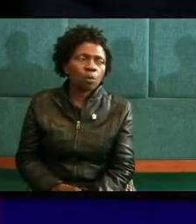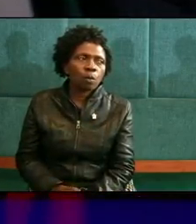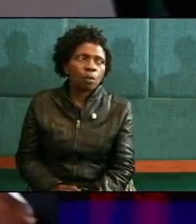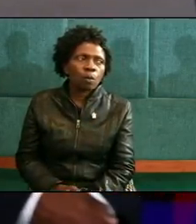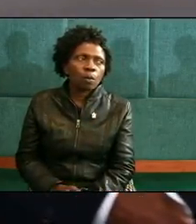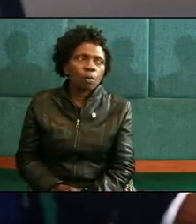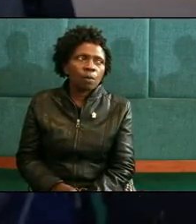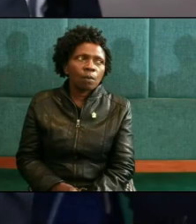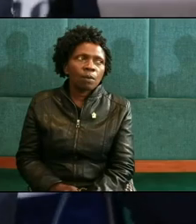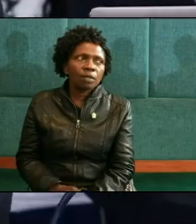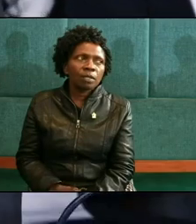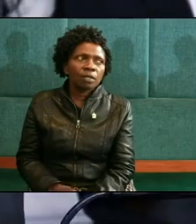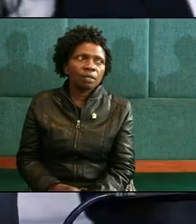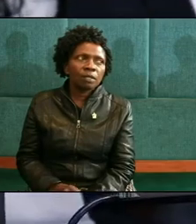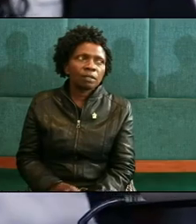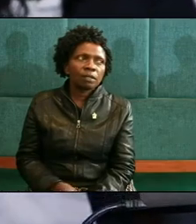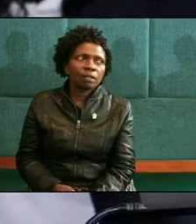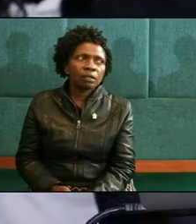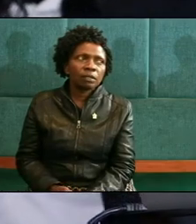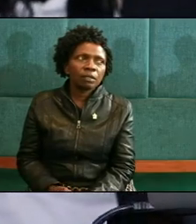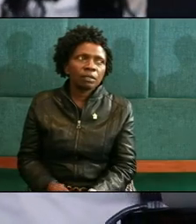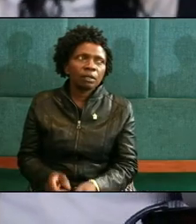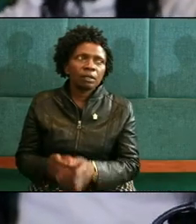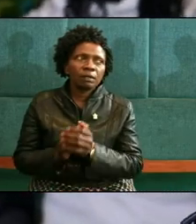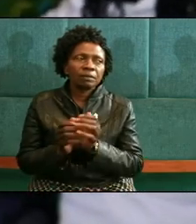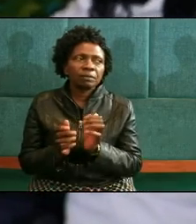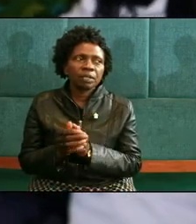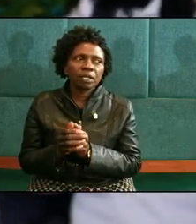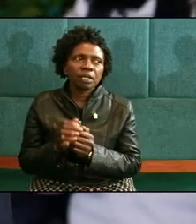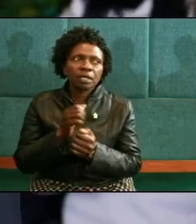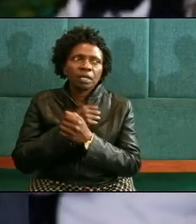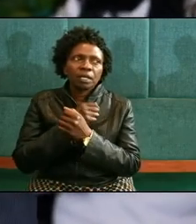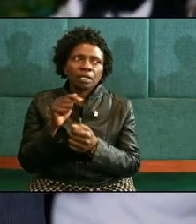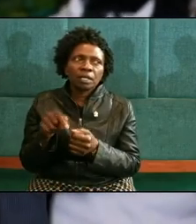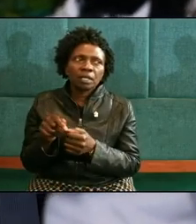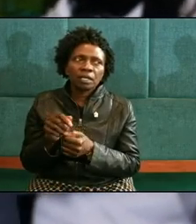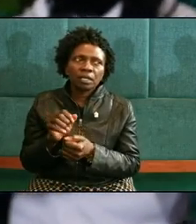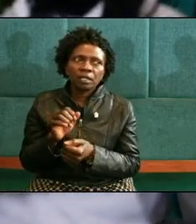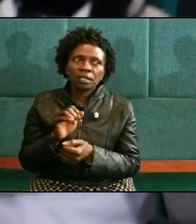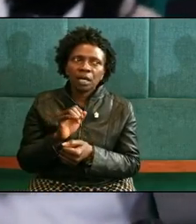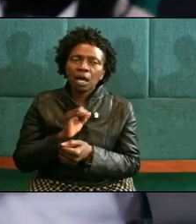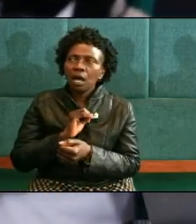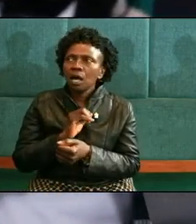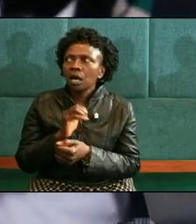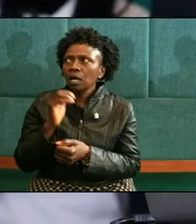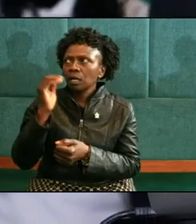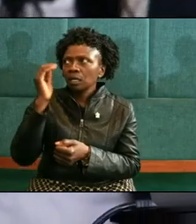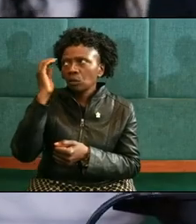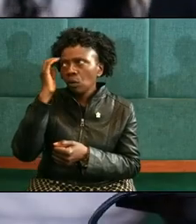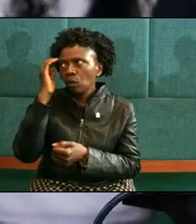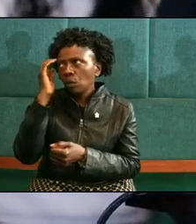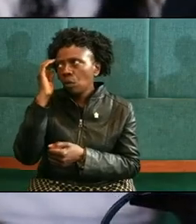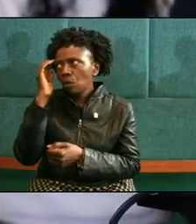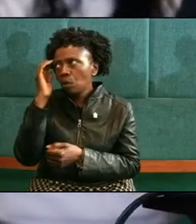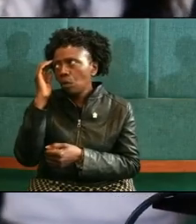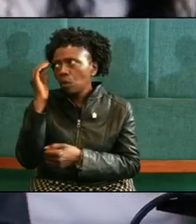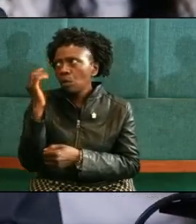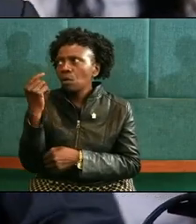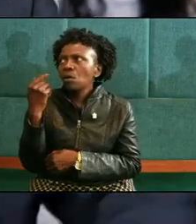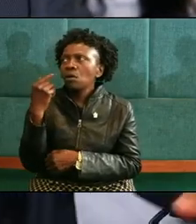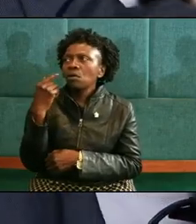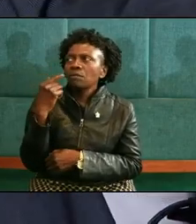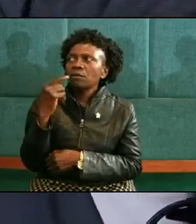God bless you. God bless you. God bless you. Bring them. Bring them. Bring them. Bring